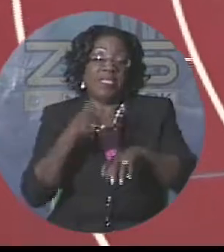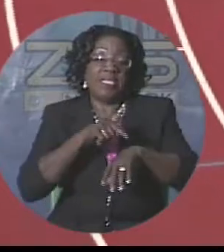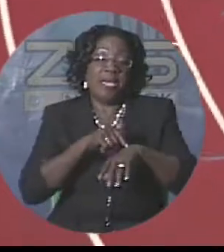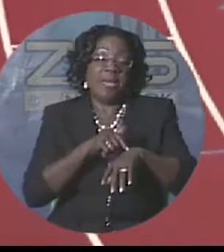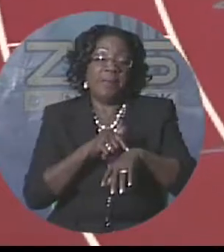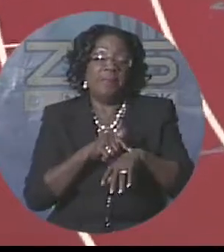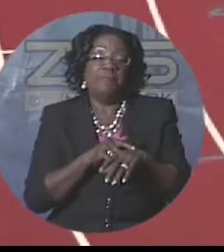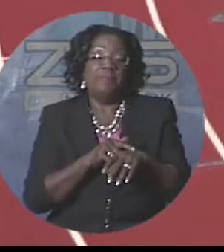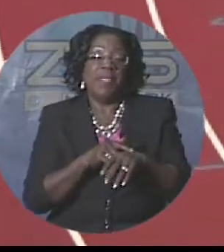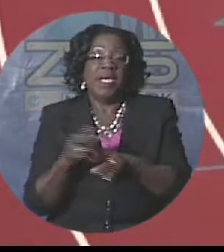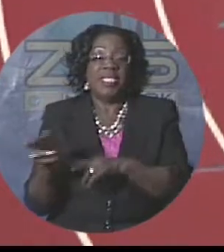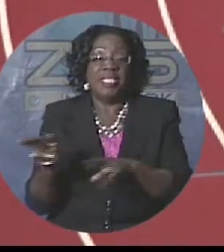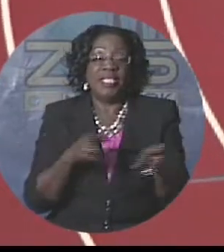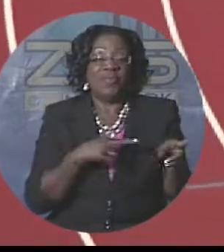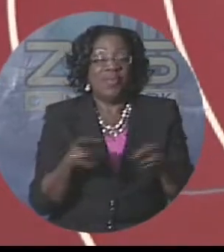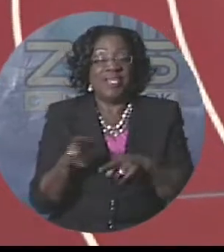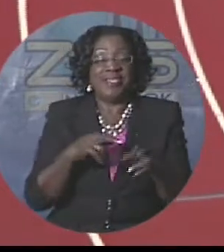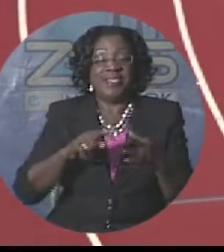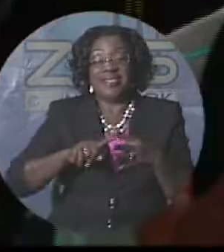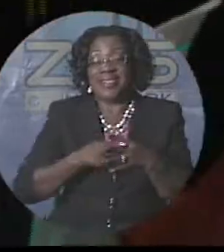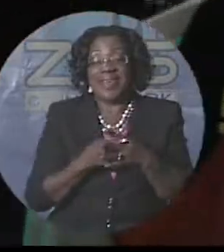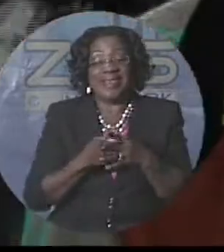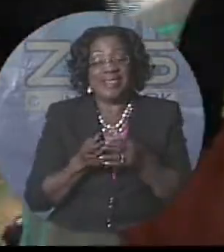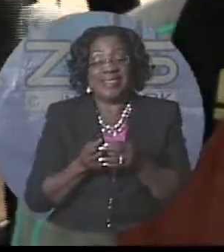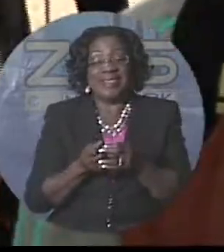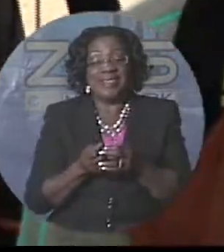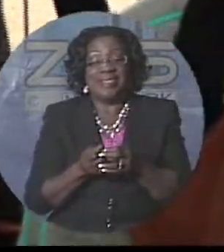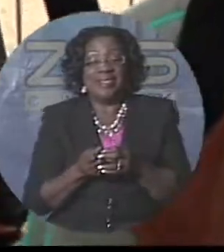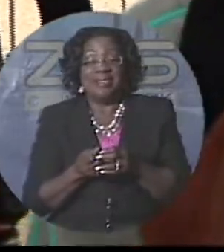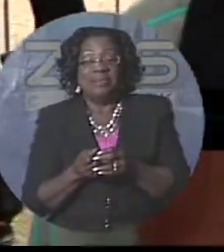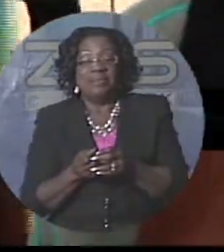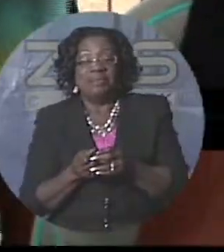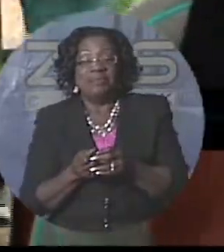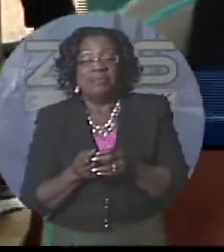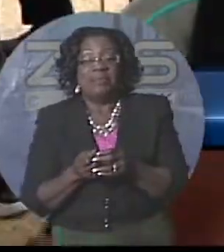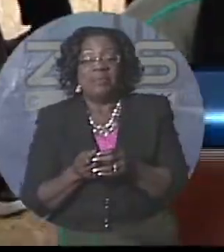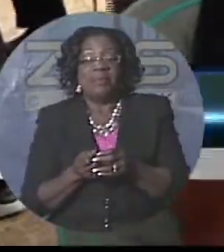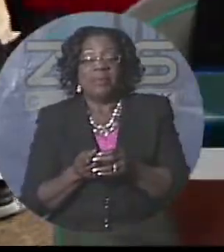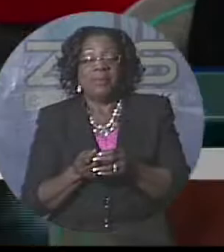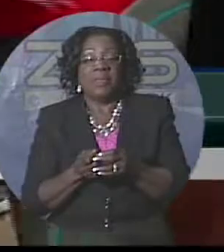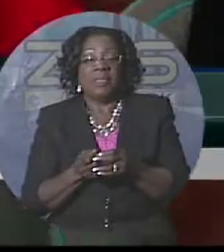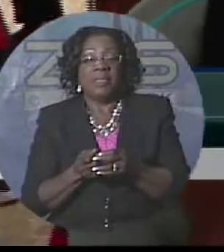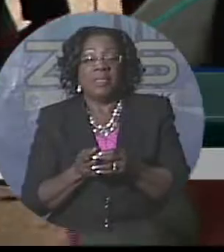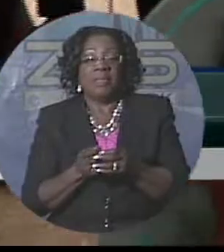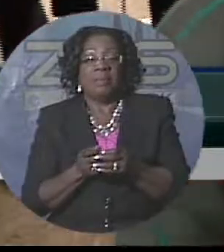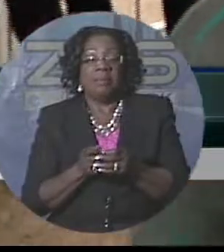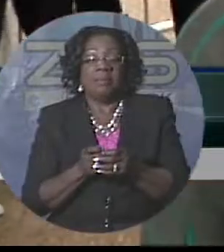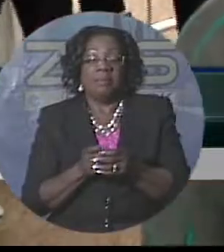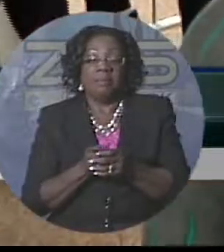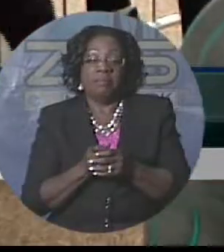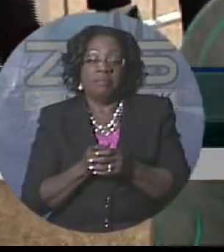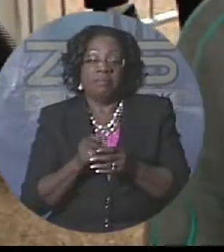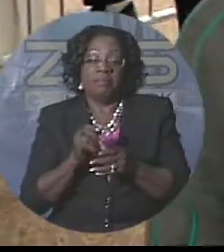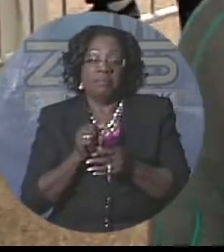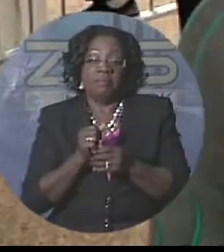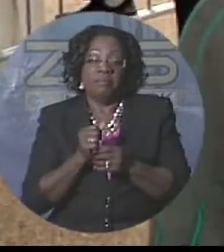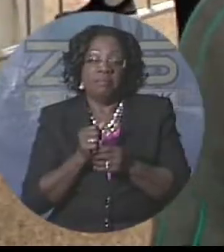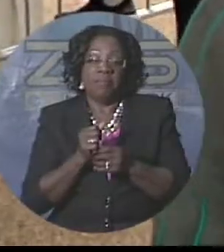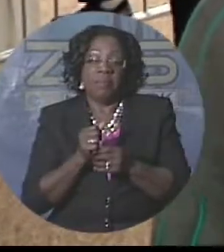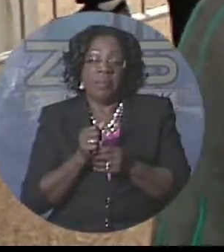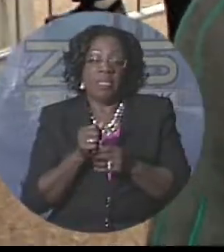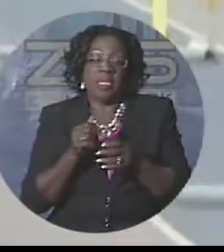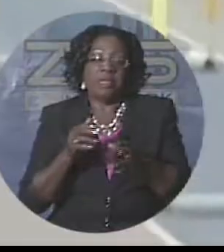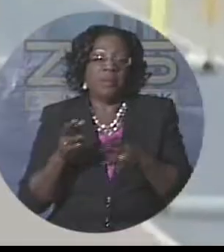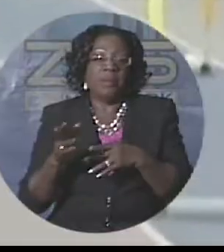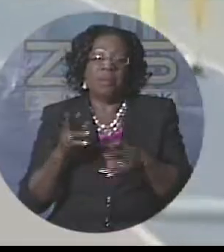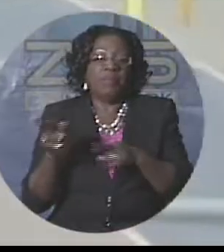what? She's ready to rock and roll as well. I just had an easy day, just a couple tempo stuff on the turn, just to shake my body off from playing